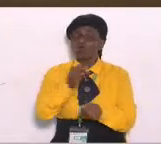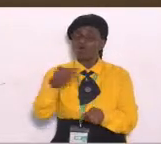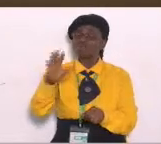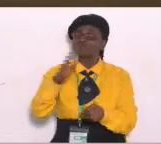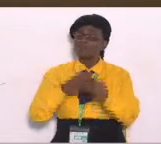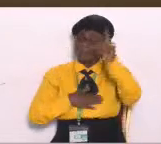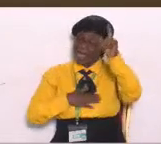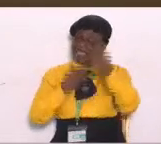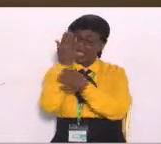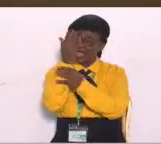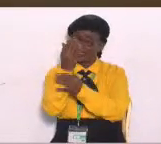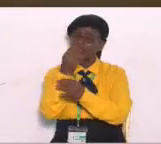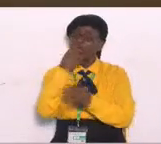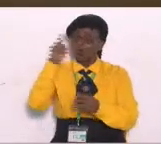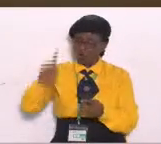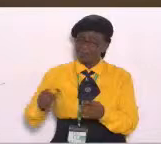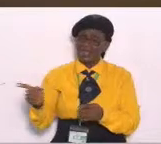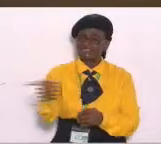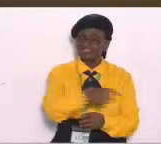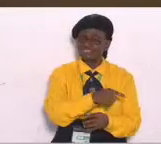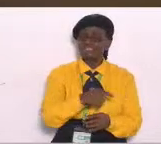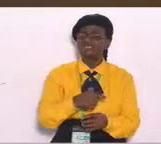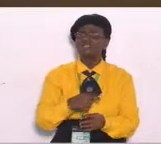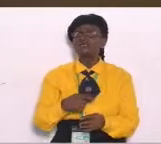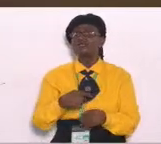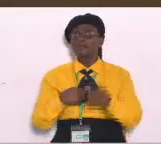ye me.